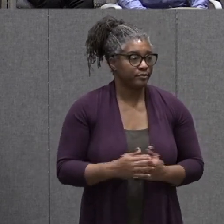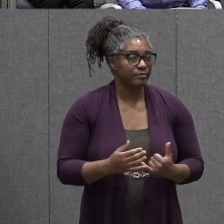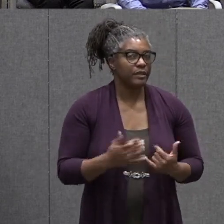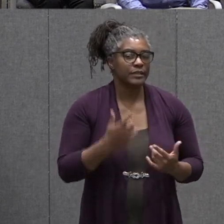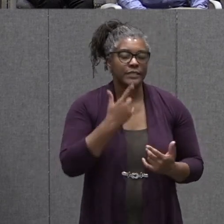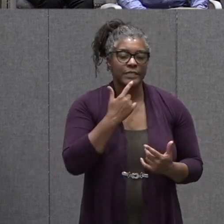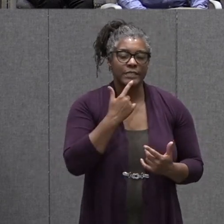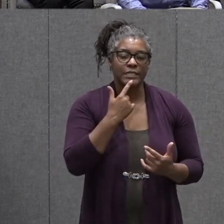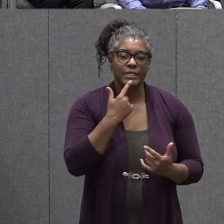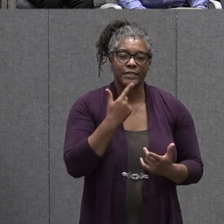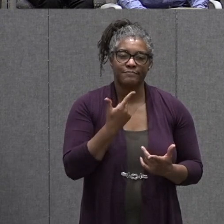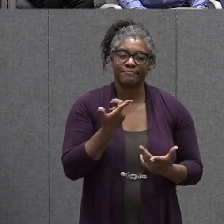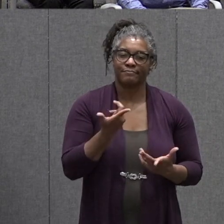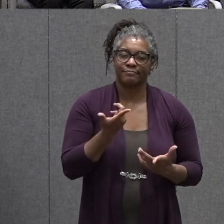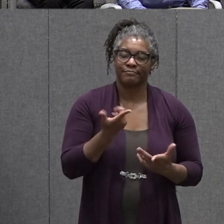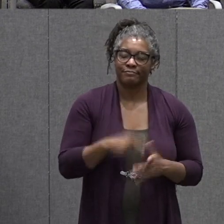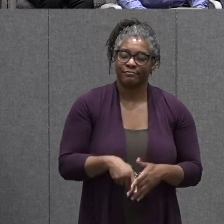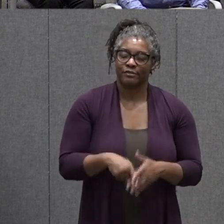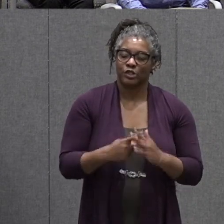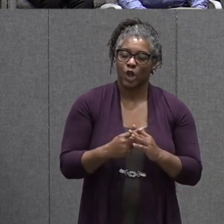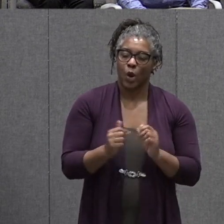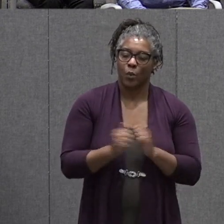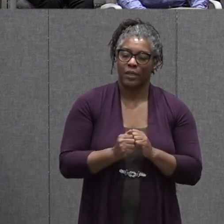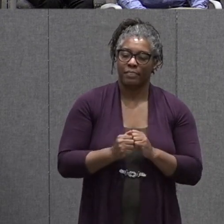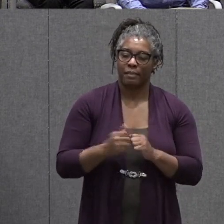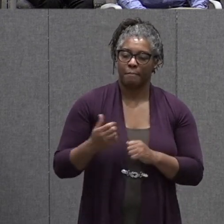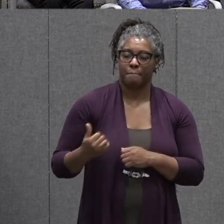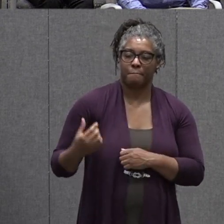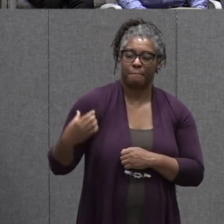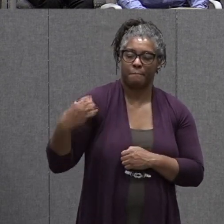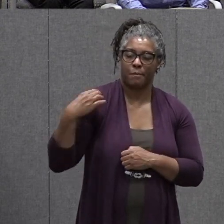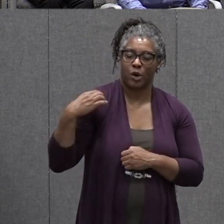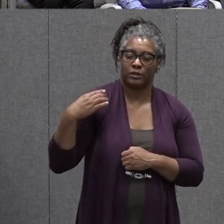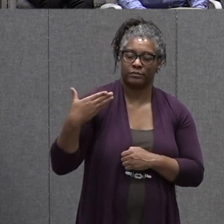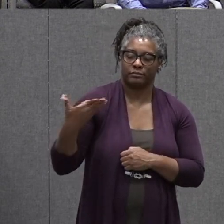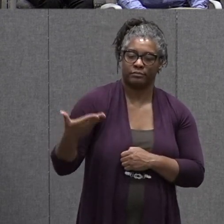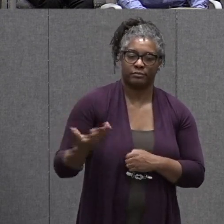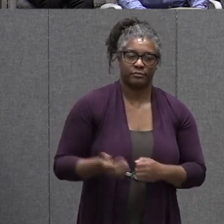this drum is the boss. We'll let it decide what it wants to do.